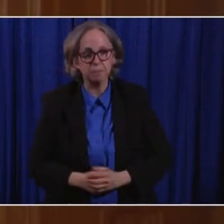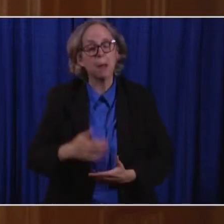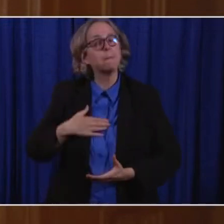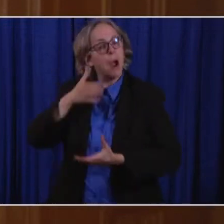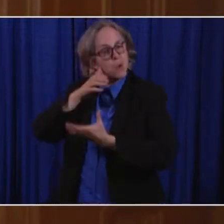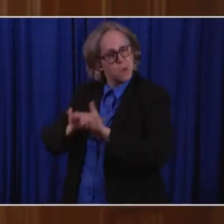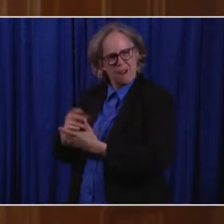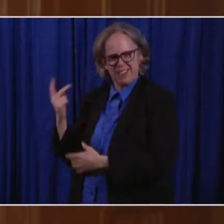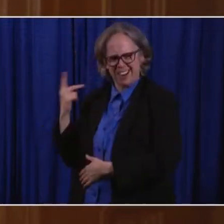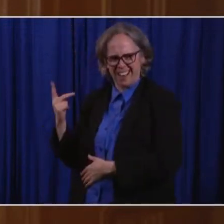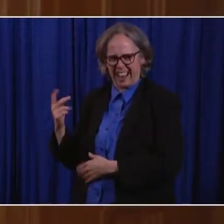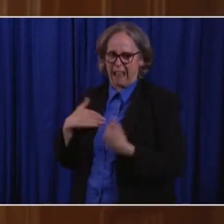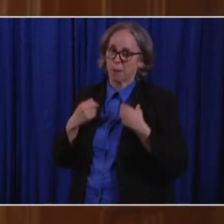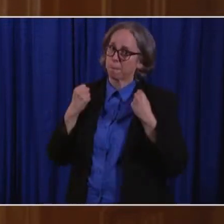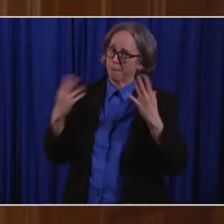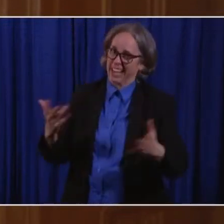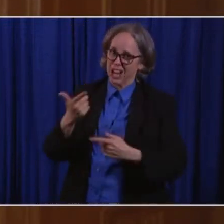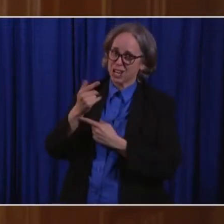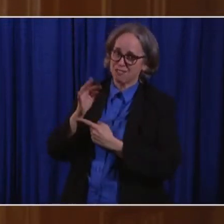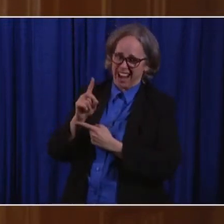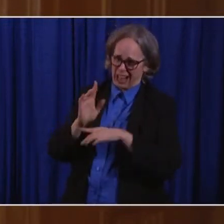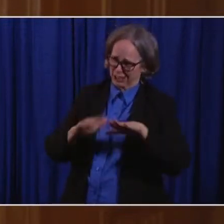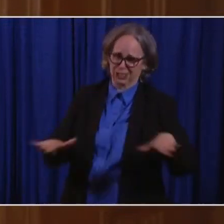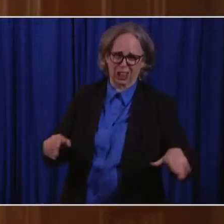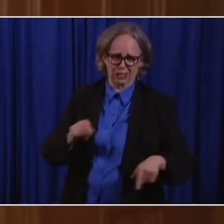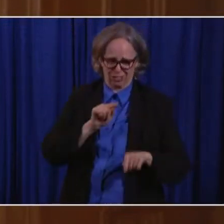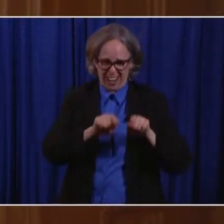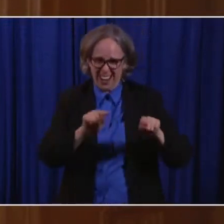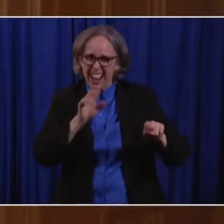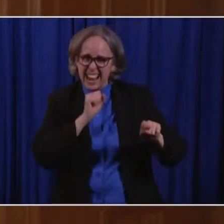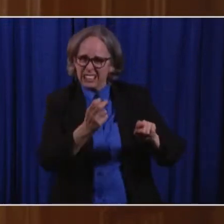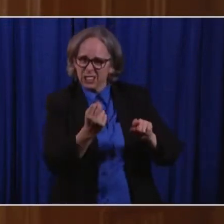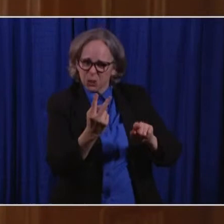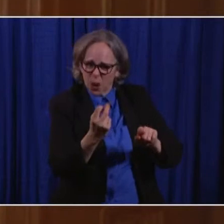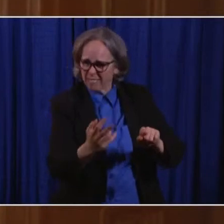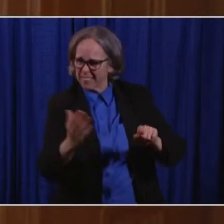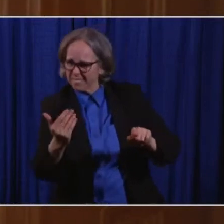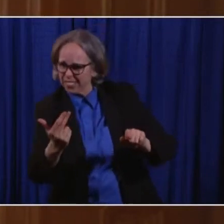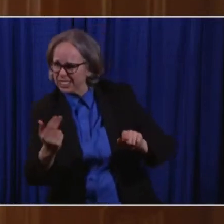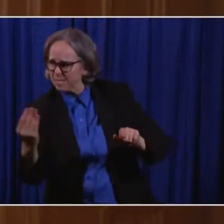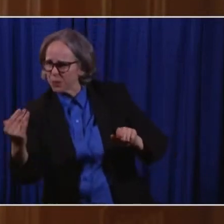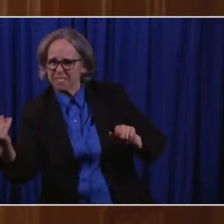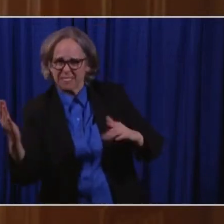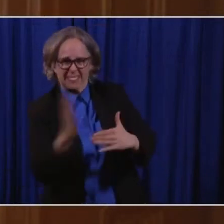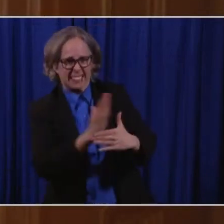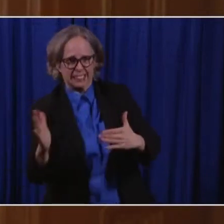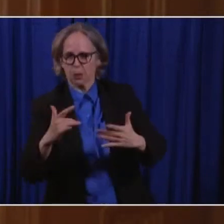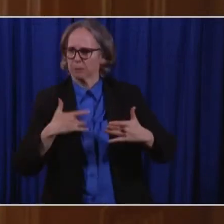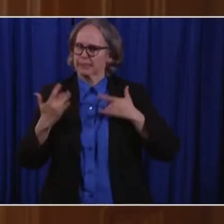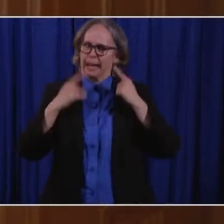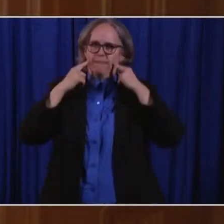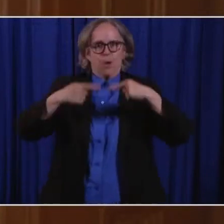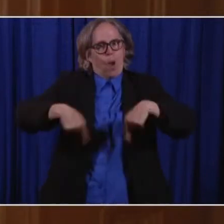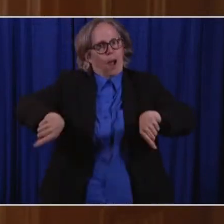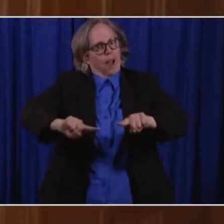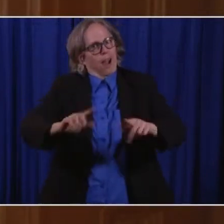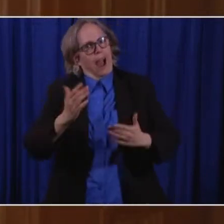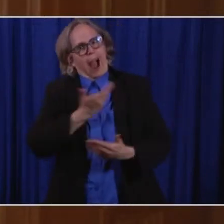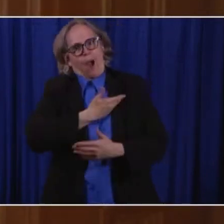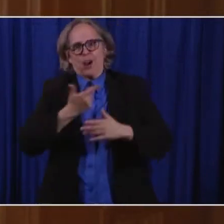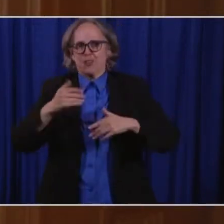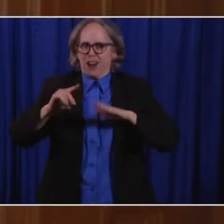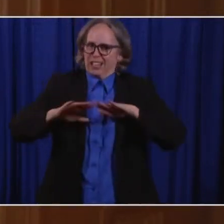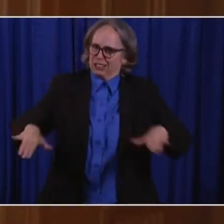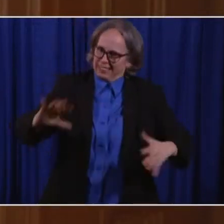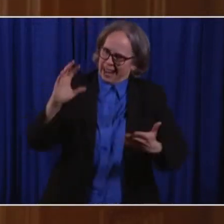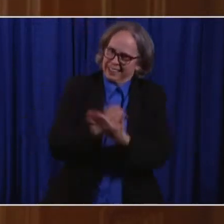that age, and we are so happy that they too now will be able to get the vaccine. And